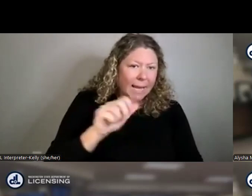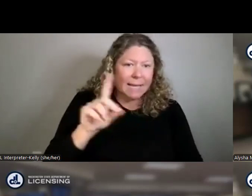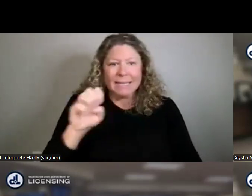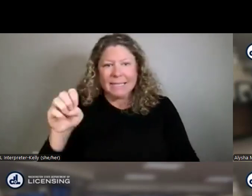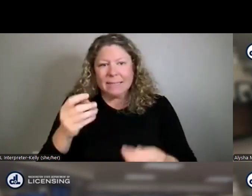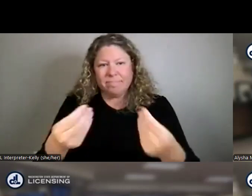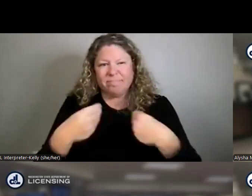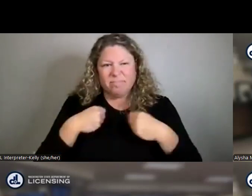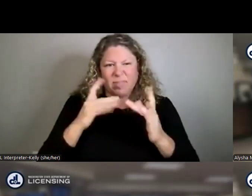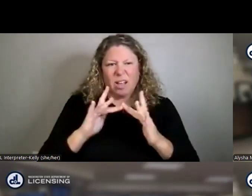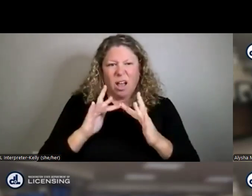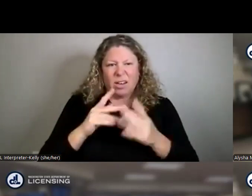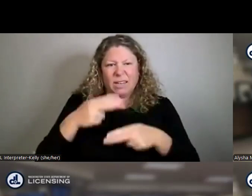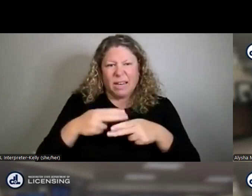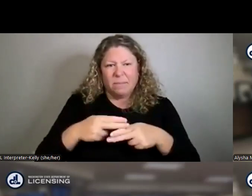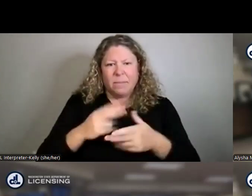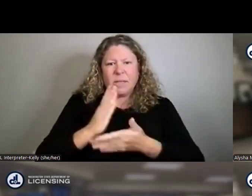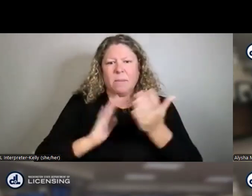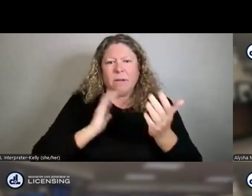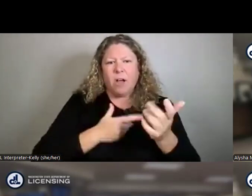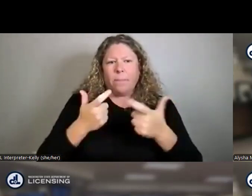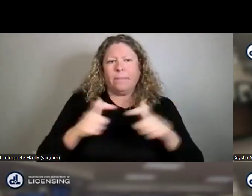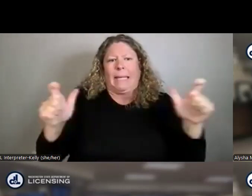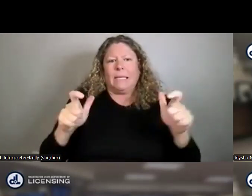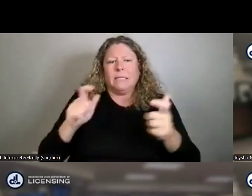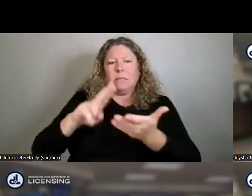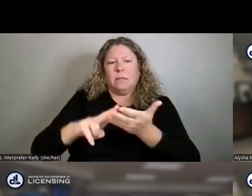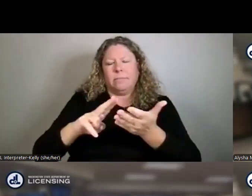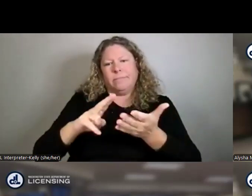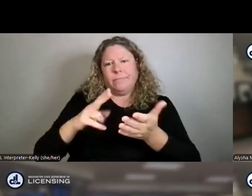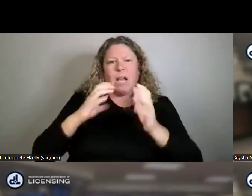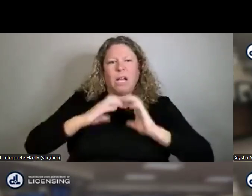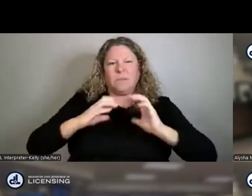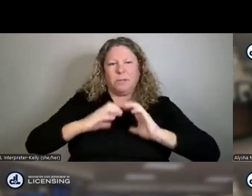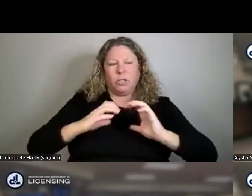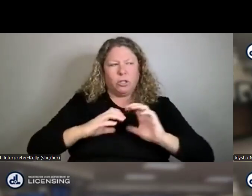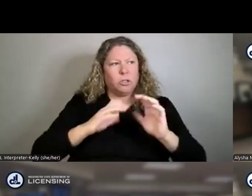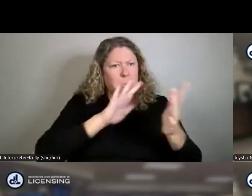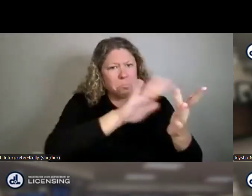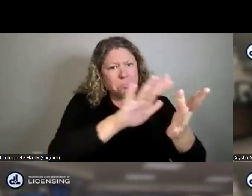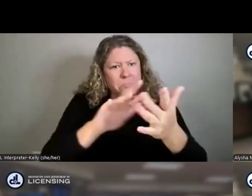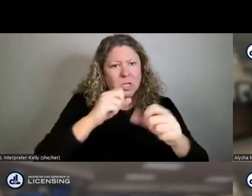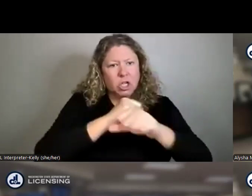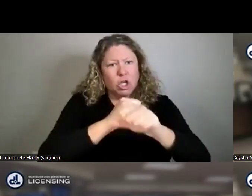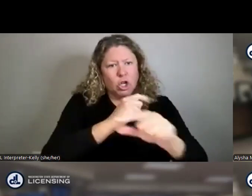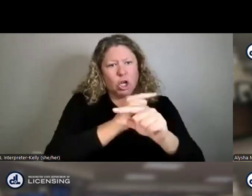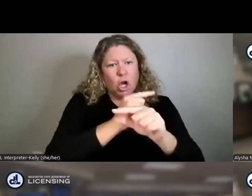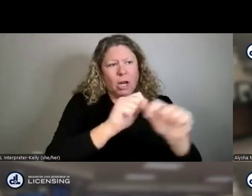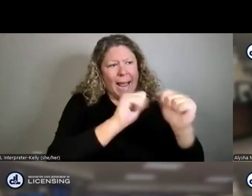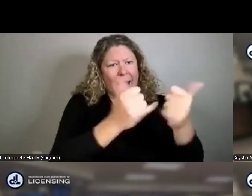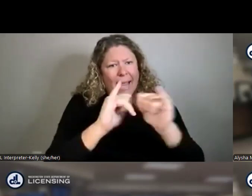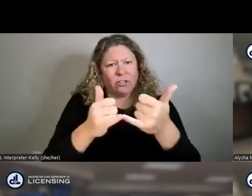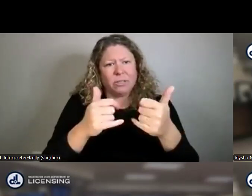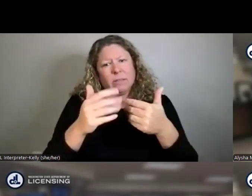contacts of some of our biggest customers, and was able to coordinate with them pretty easily via